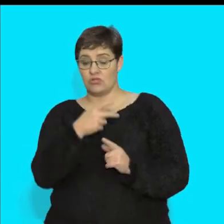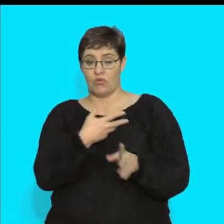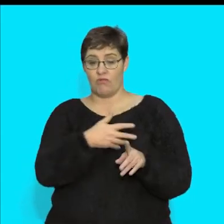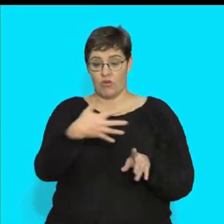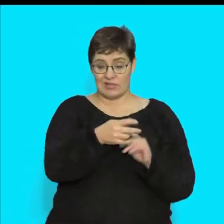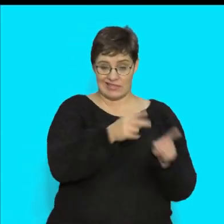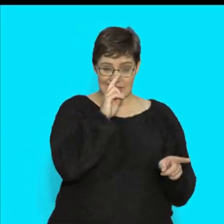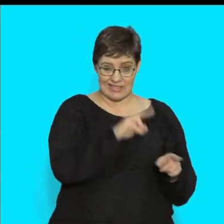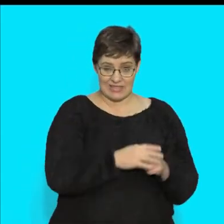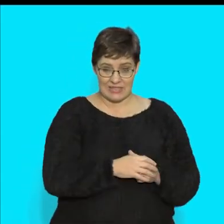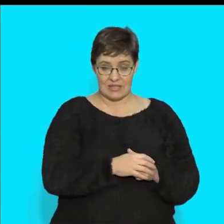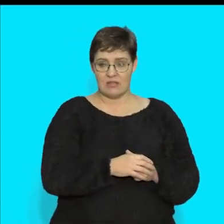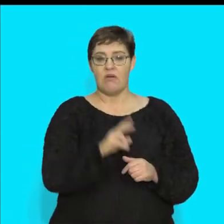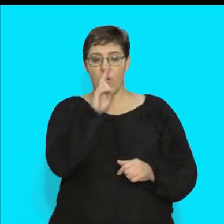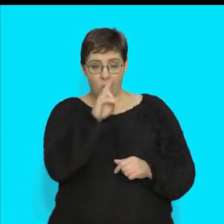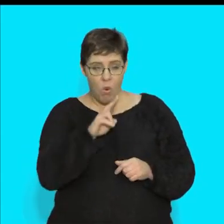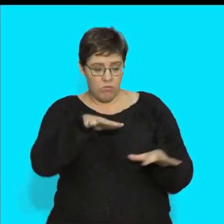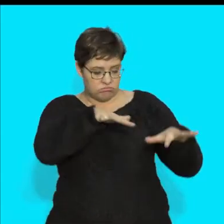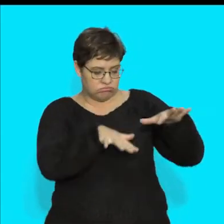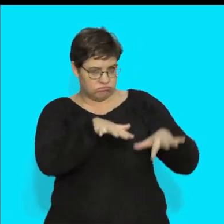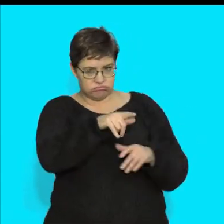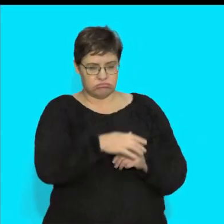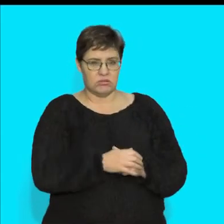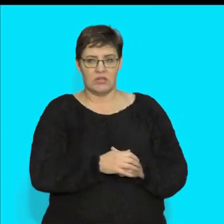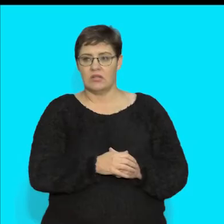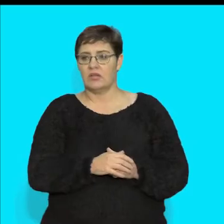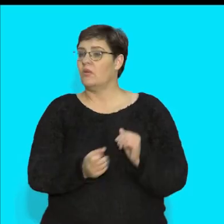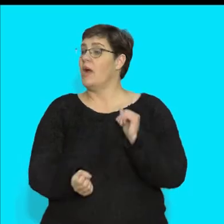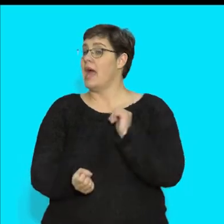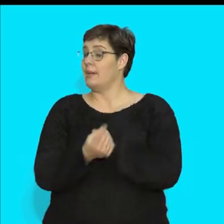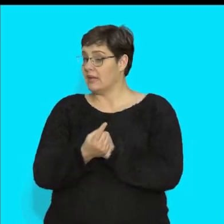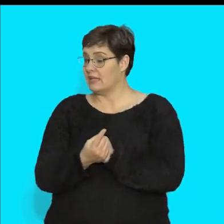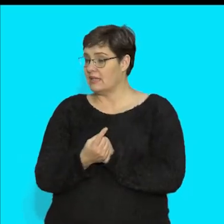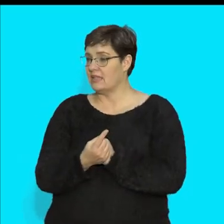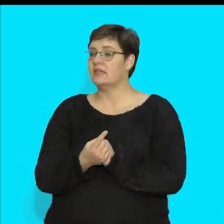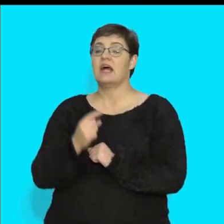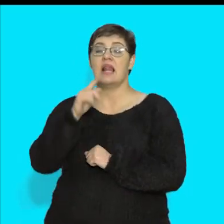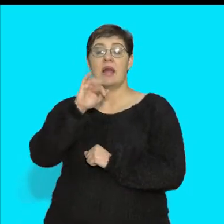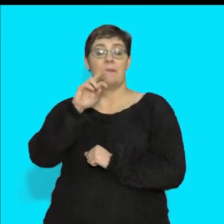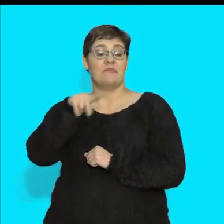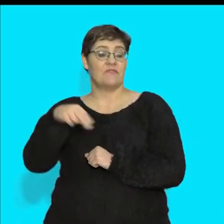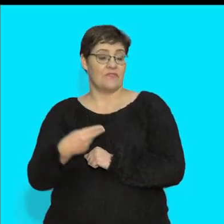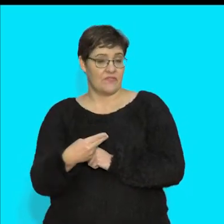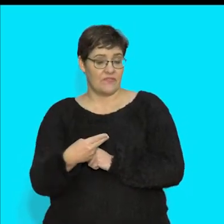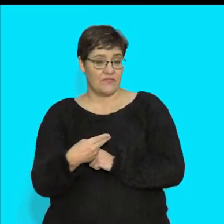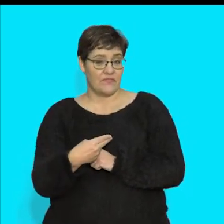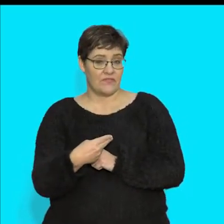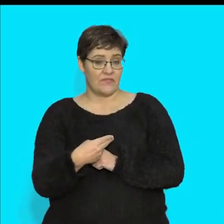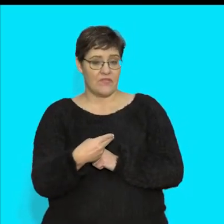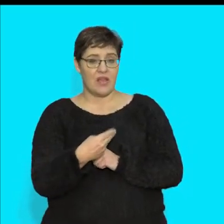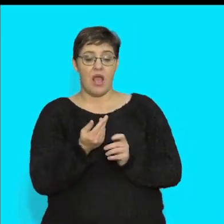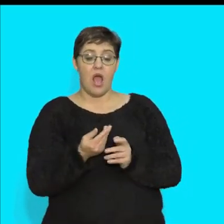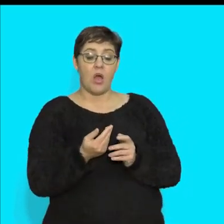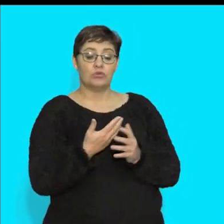fluid, you see, all bathing over here. And what happens is the lymph takes in